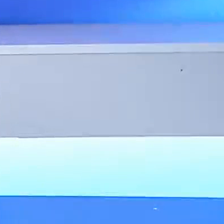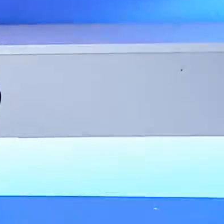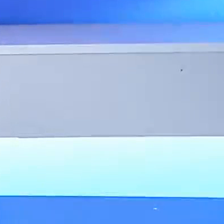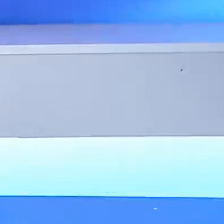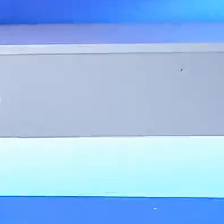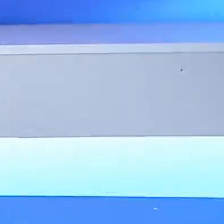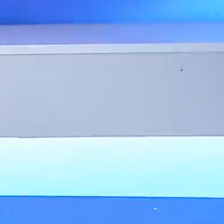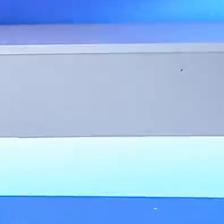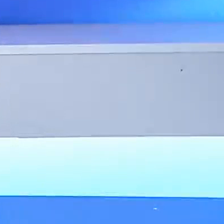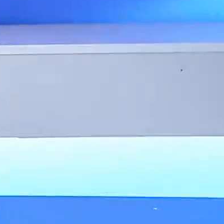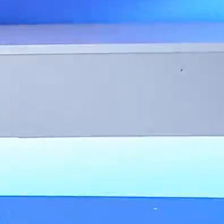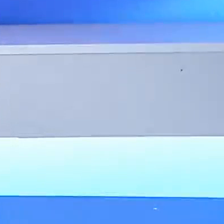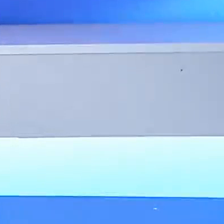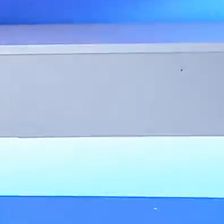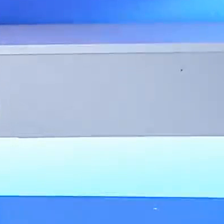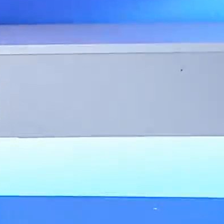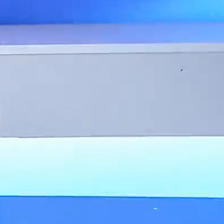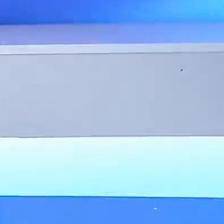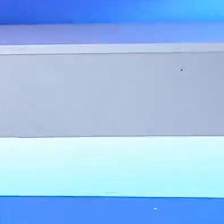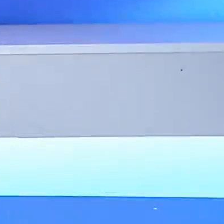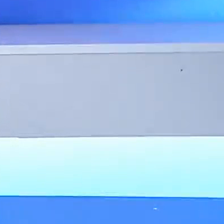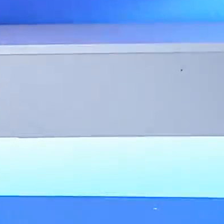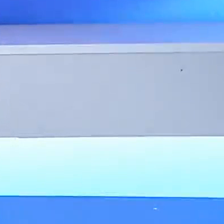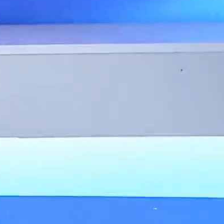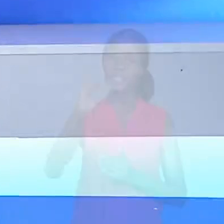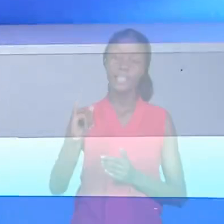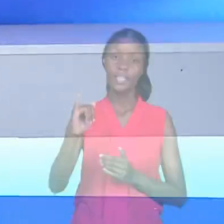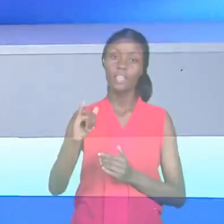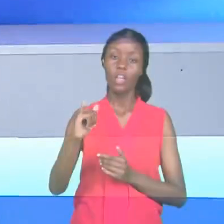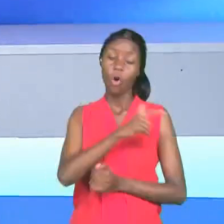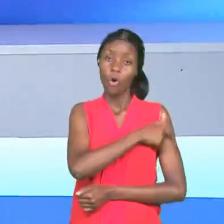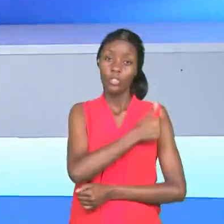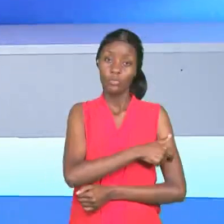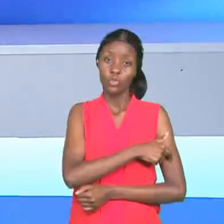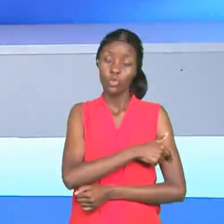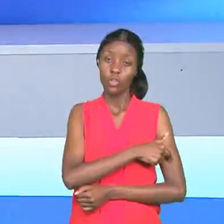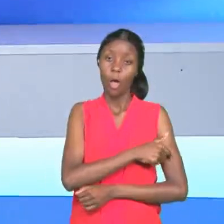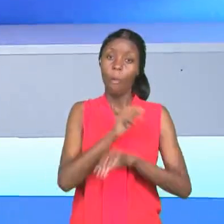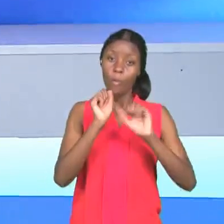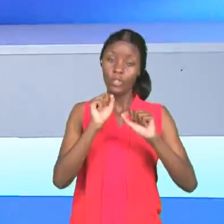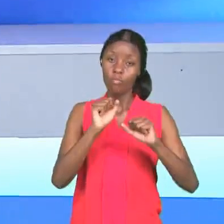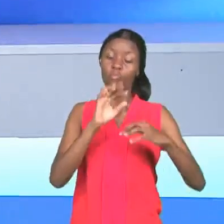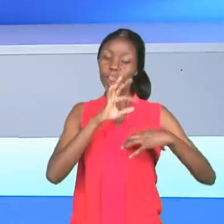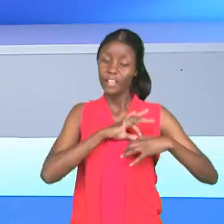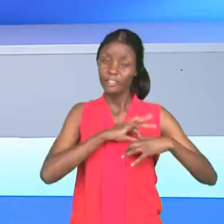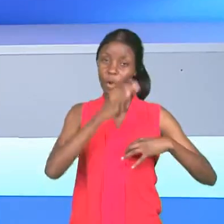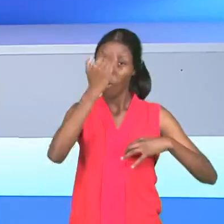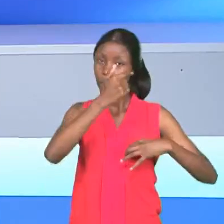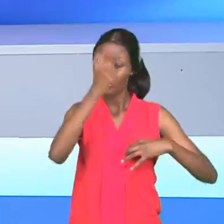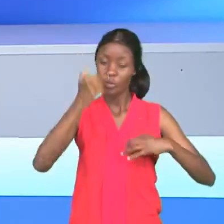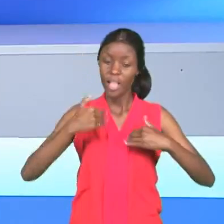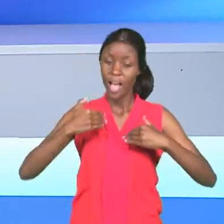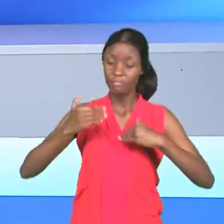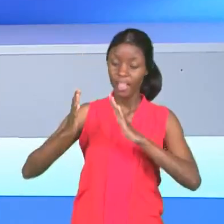Welcome back to Breaking Today. Mama Lucy Hospital in Embakasi, Nairobi is expected to benefit with a queue management system that will help